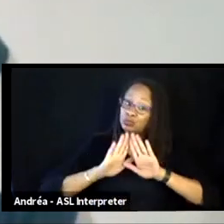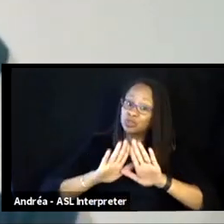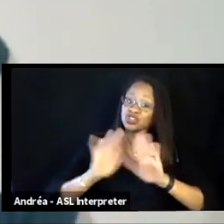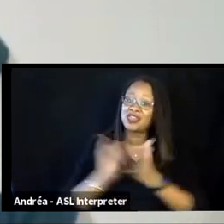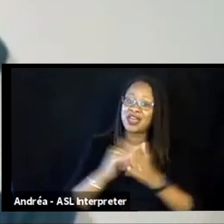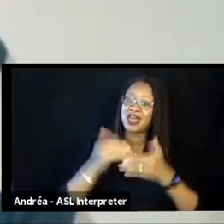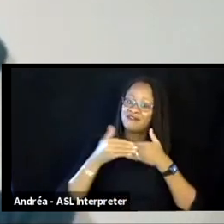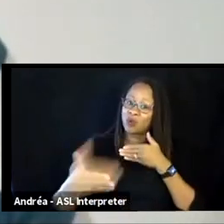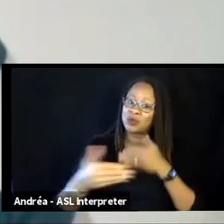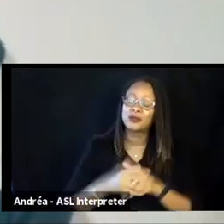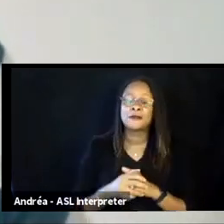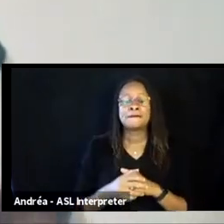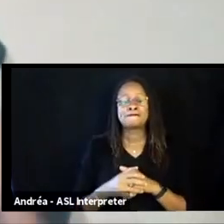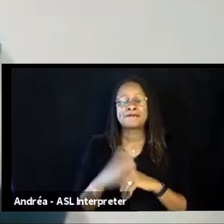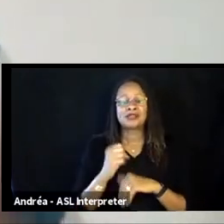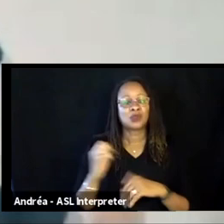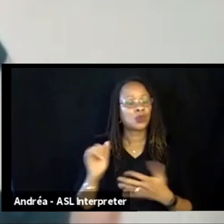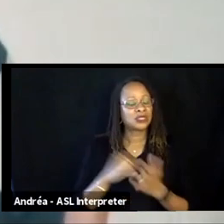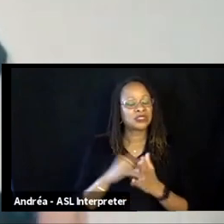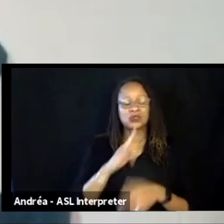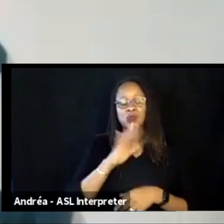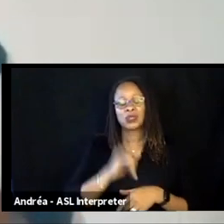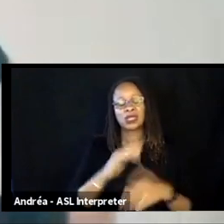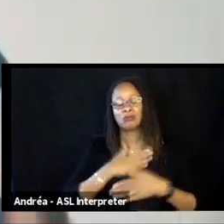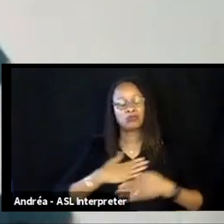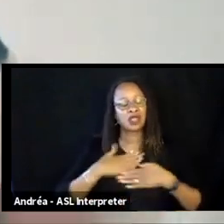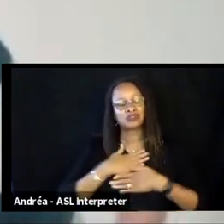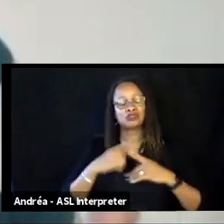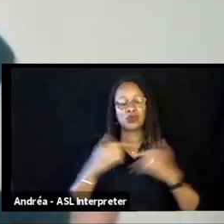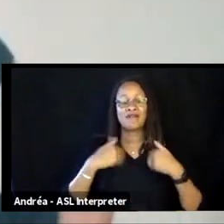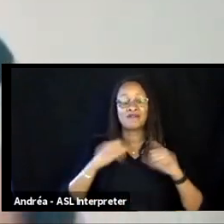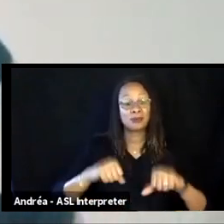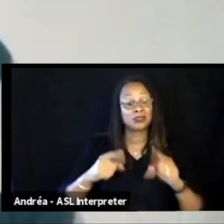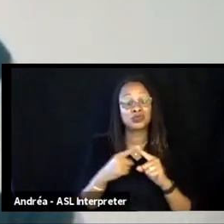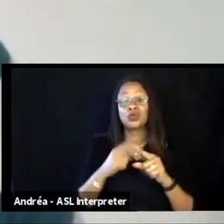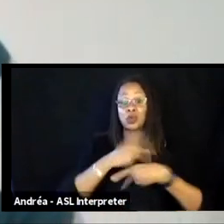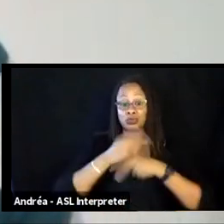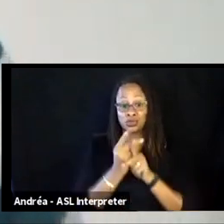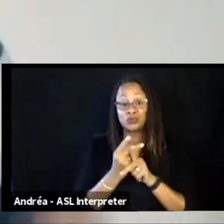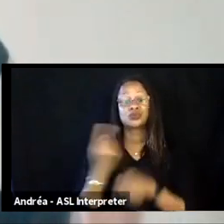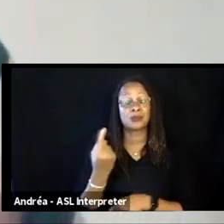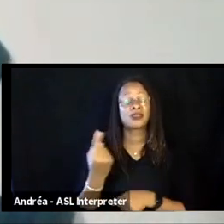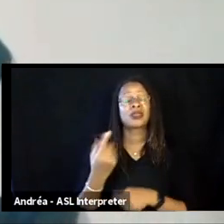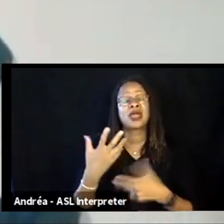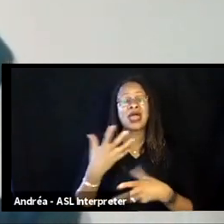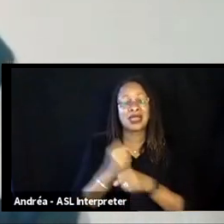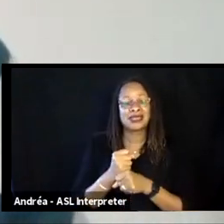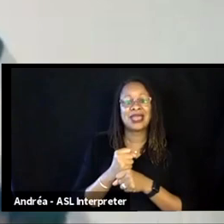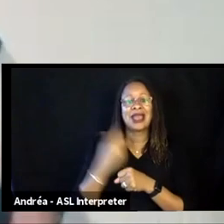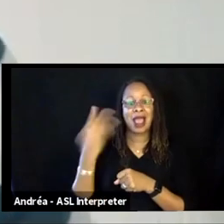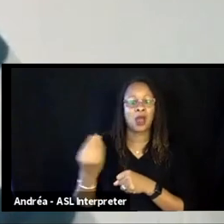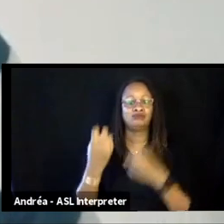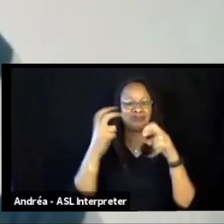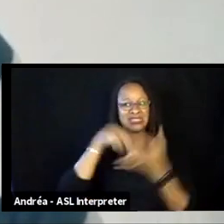push that forward. And so it's, you know, always a real pleasure to be able to actually produce something and get out and talk to people about